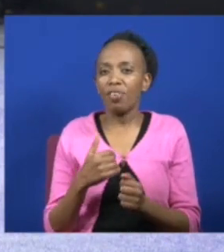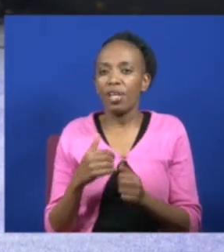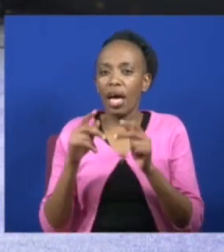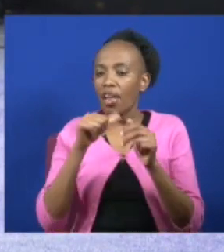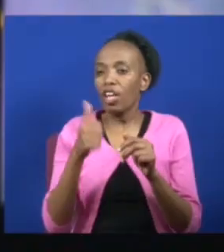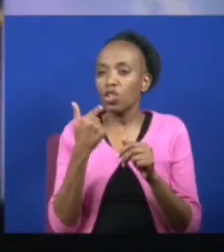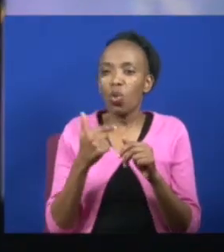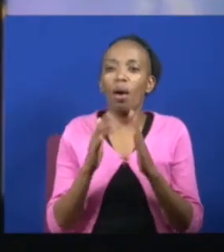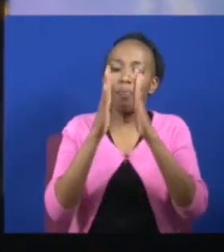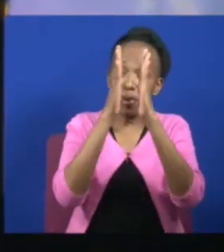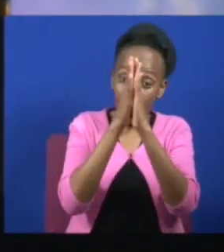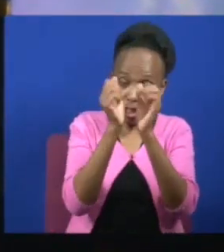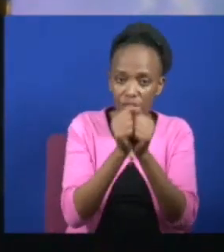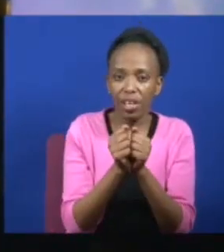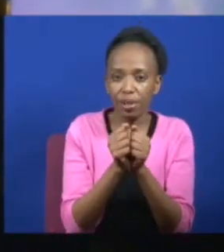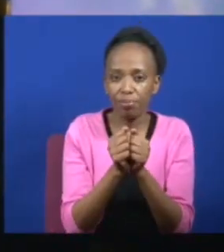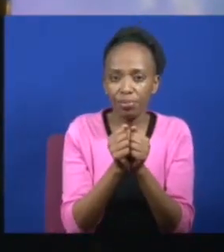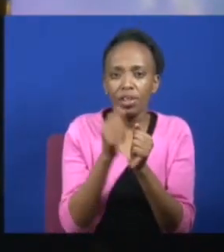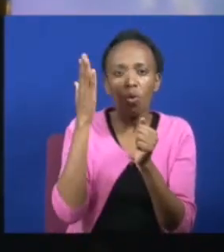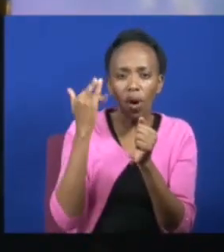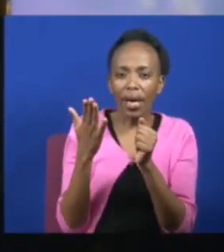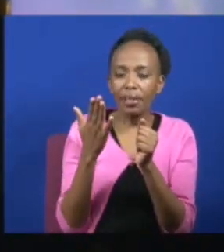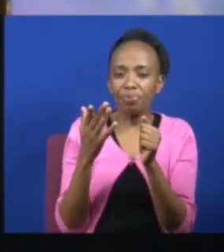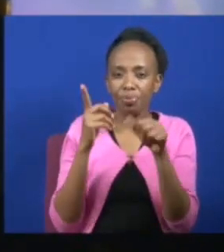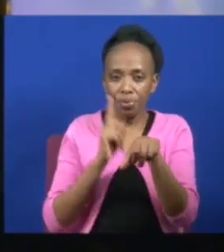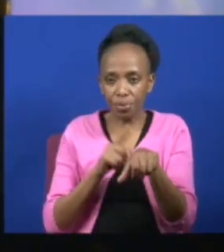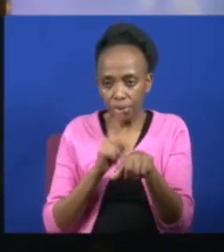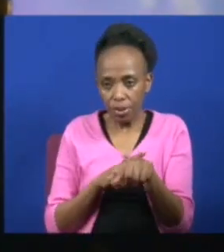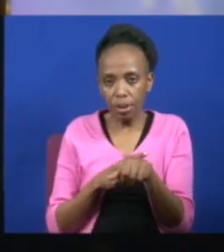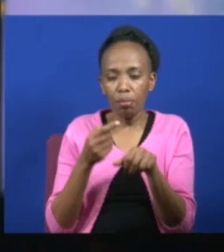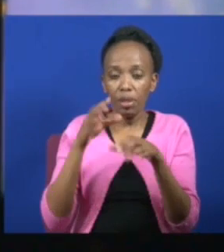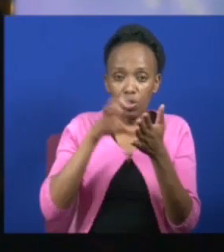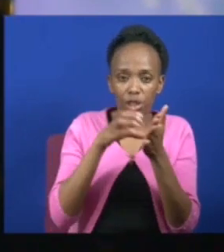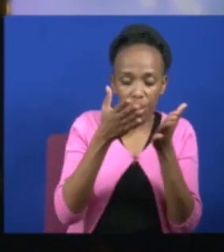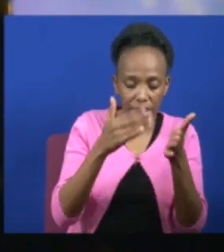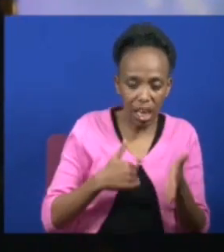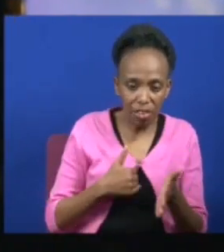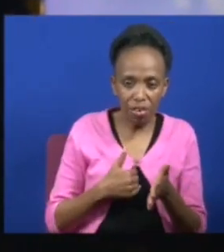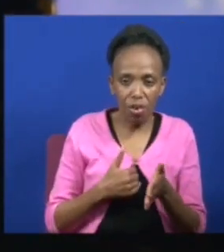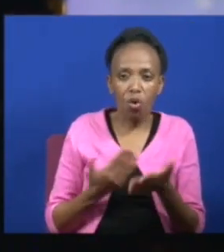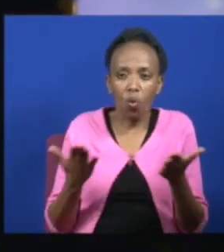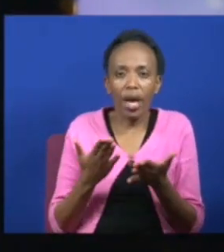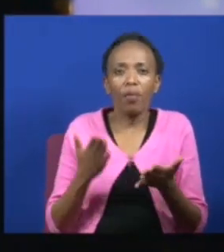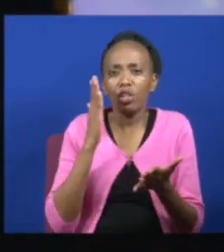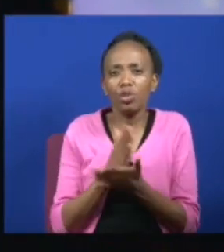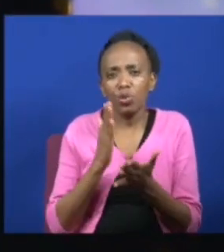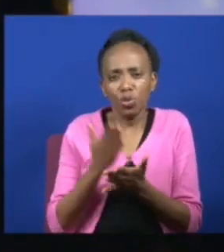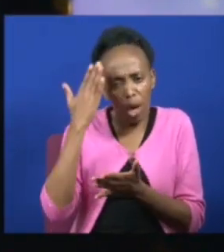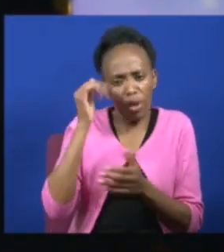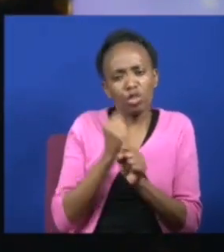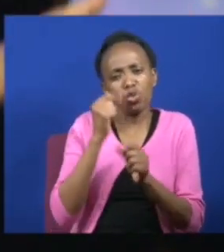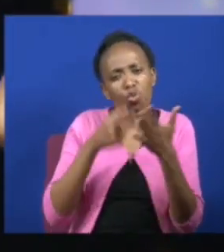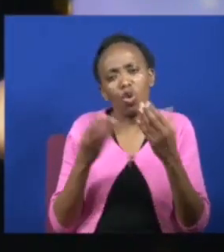who are praying together. Because when we are in this situation where we don't really know what to